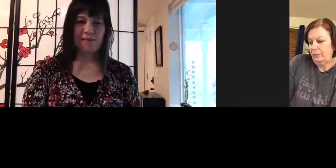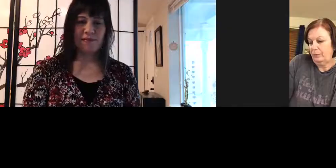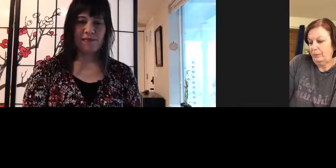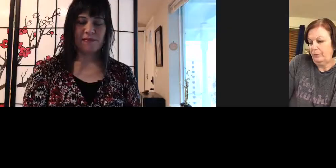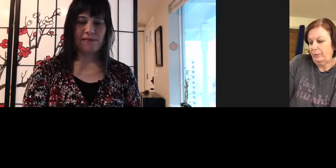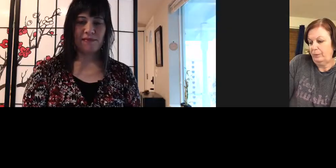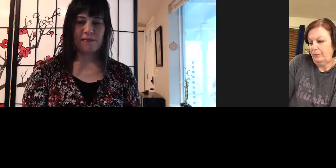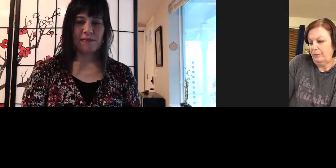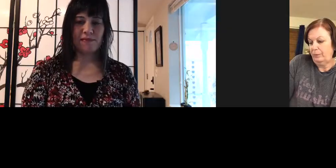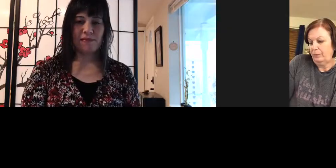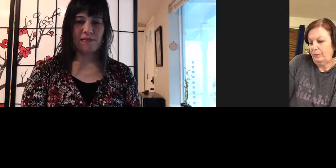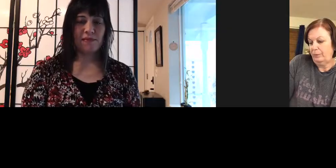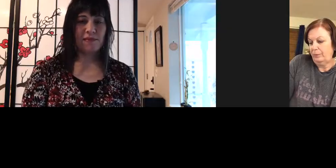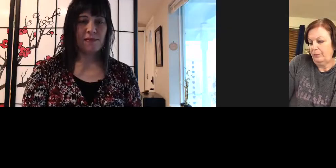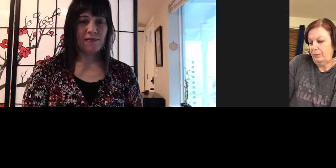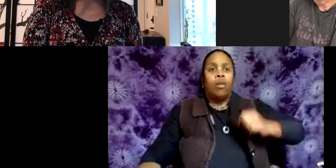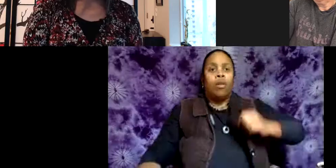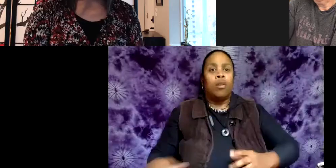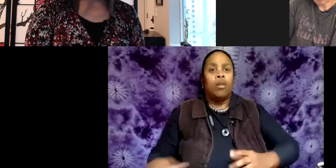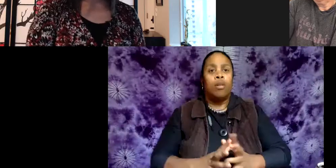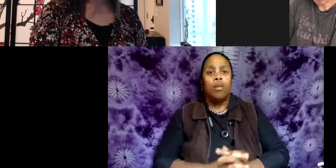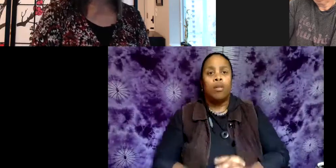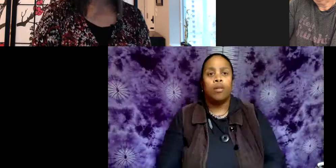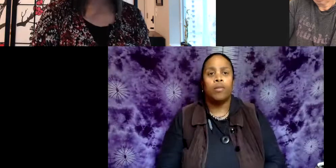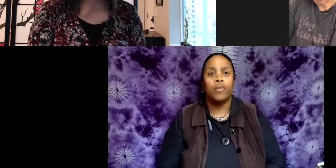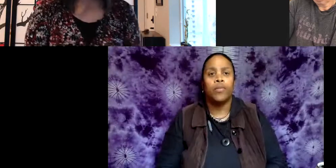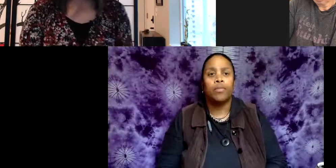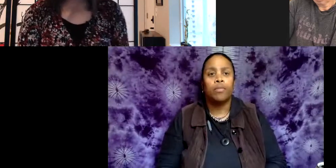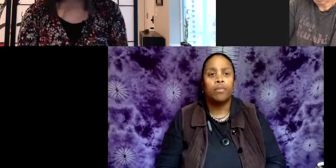And get Sharon up here also.